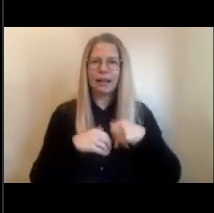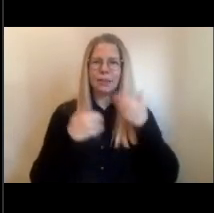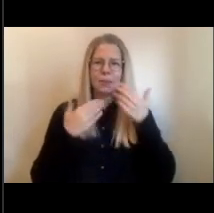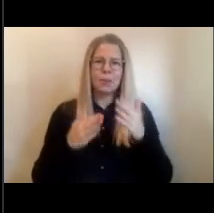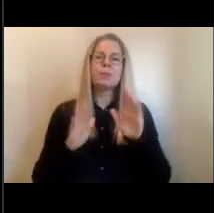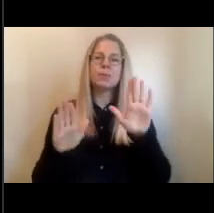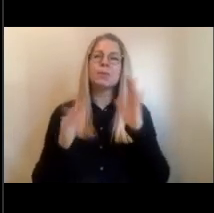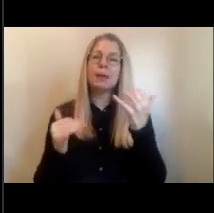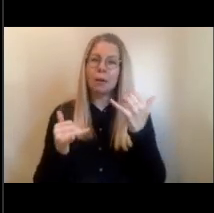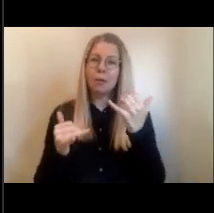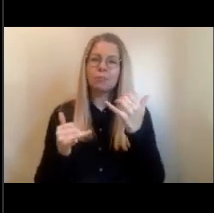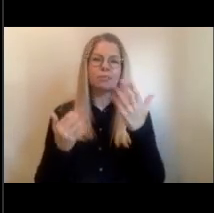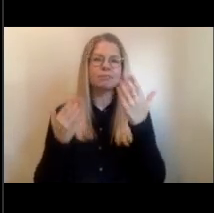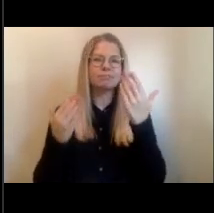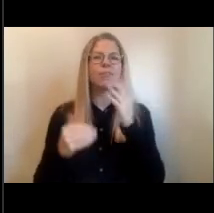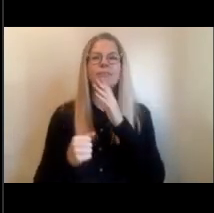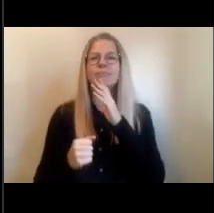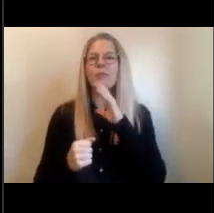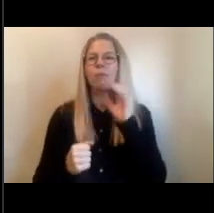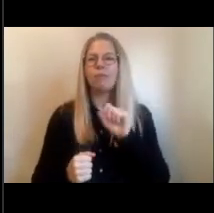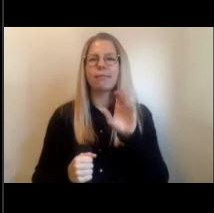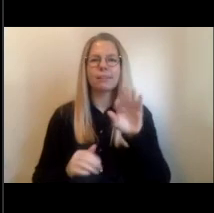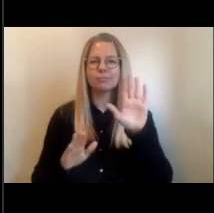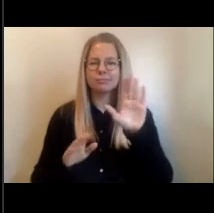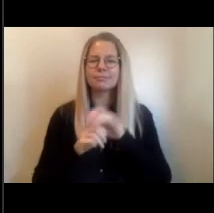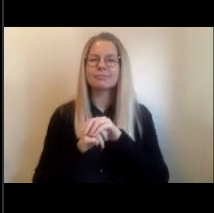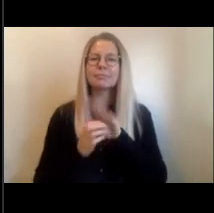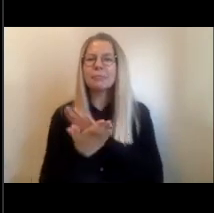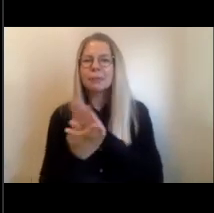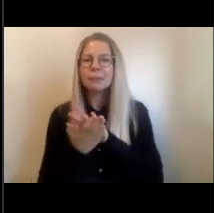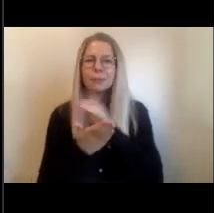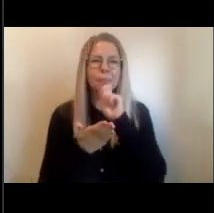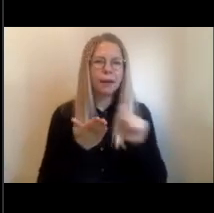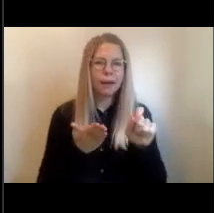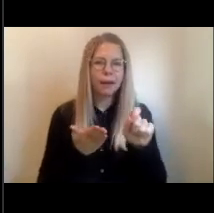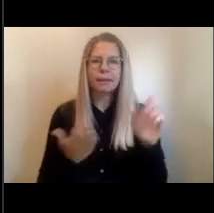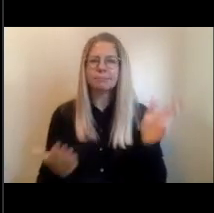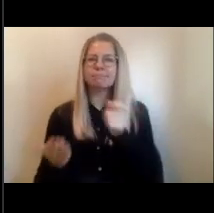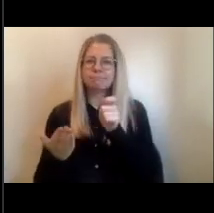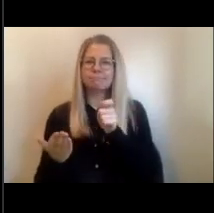and a pen, if you have one handy around, just something to kind of jot something down.